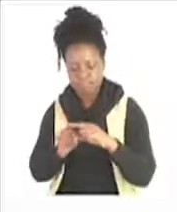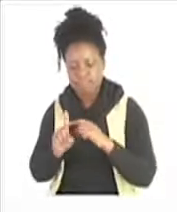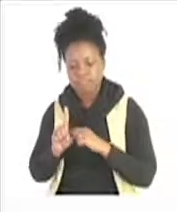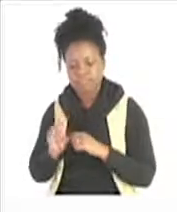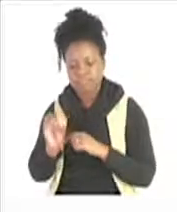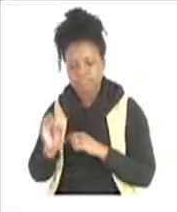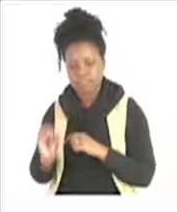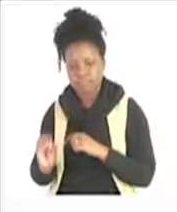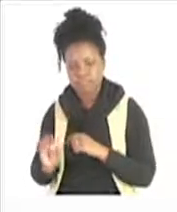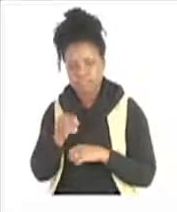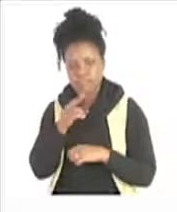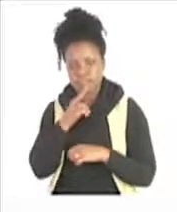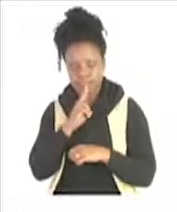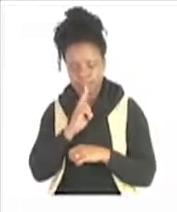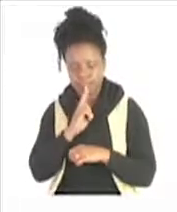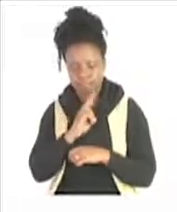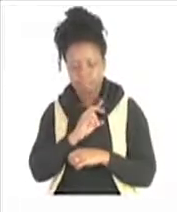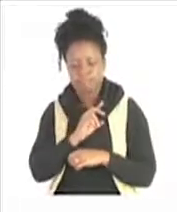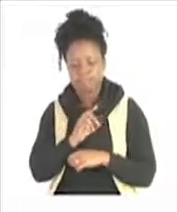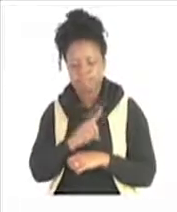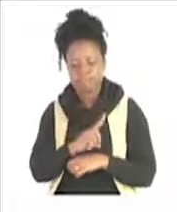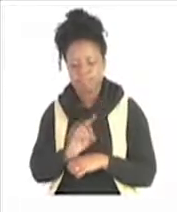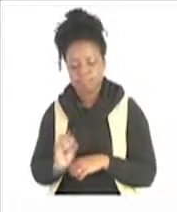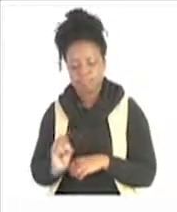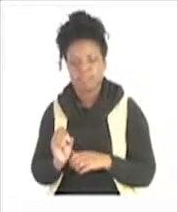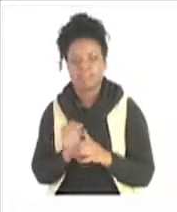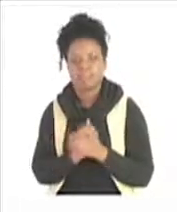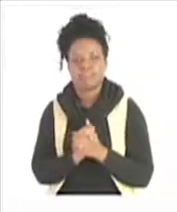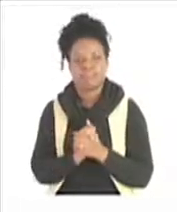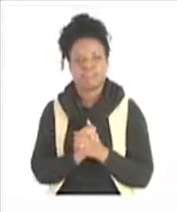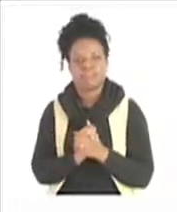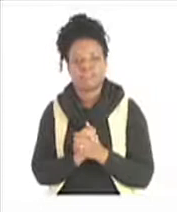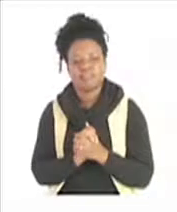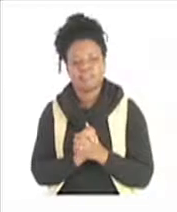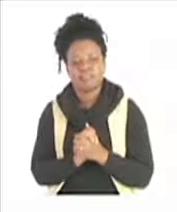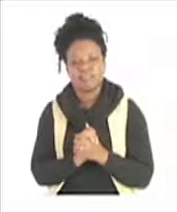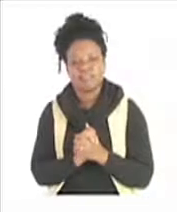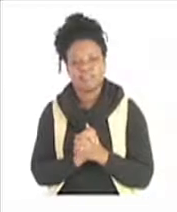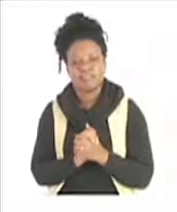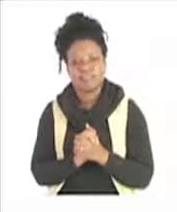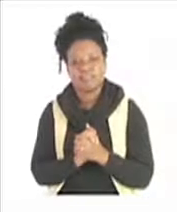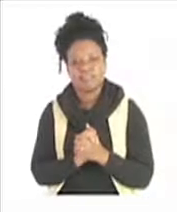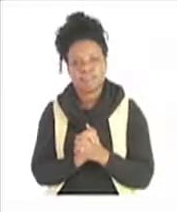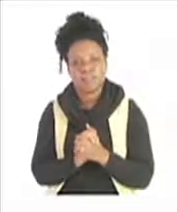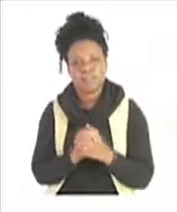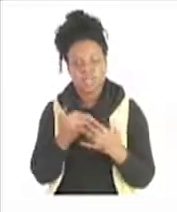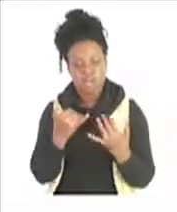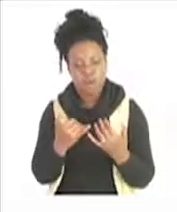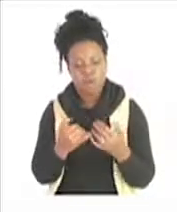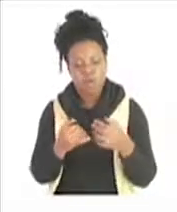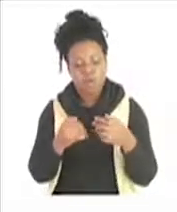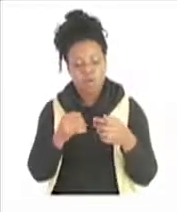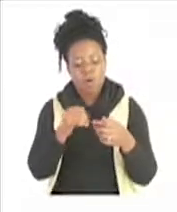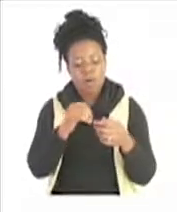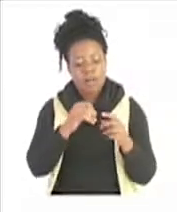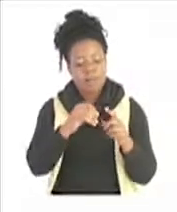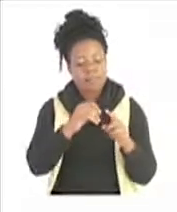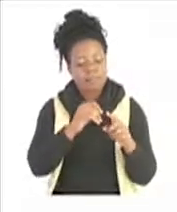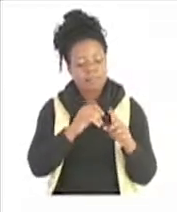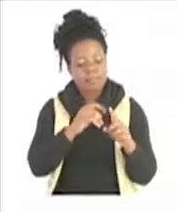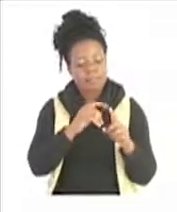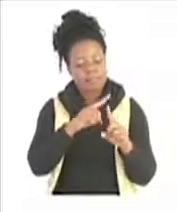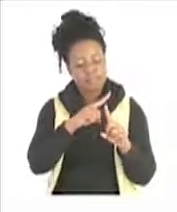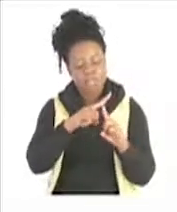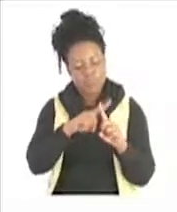10 equals 10. So this is when we only have multiplication and we only